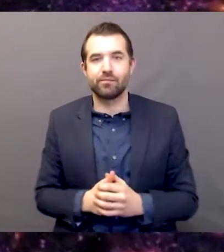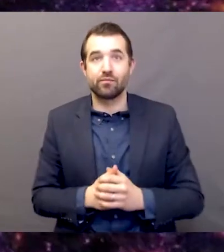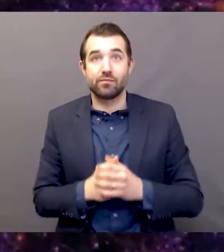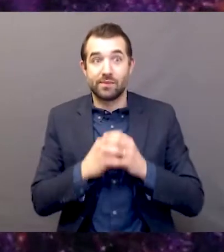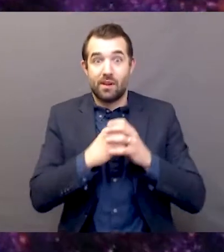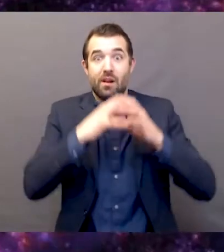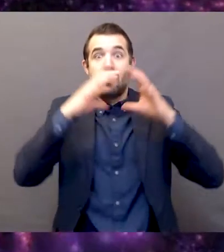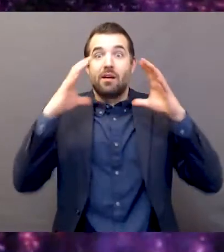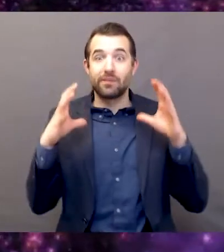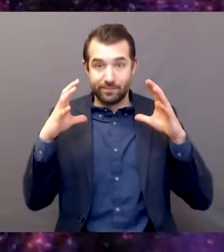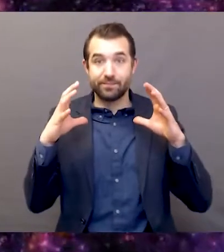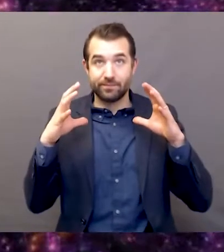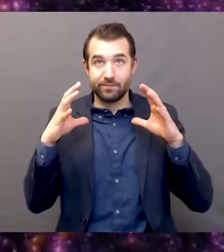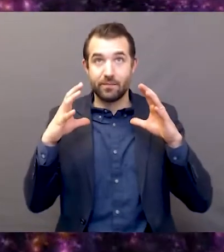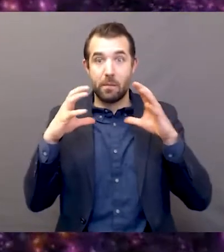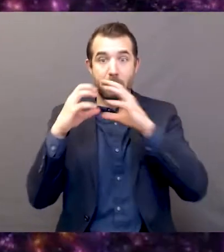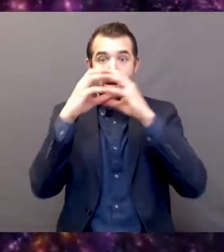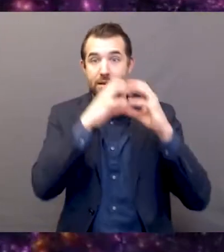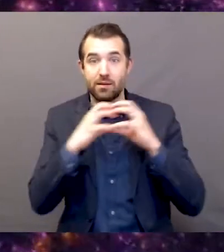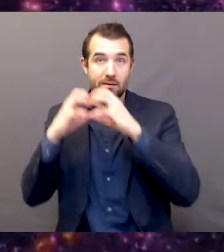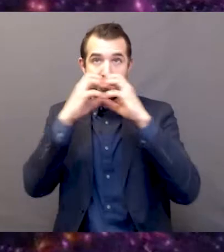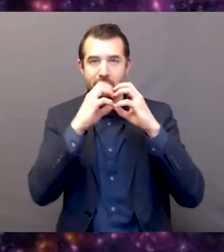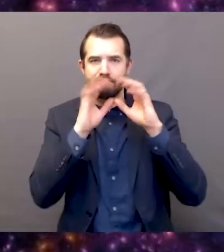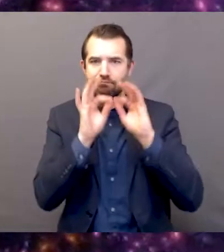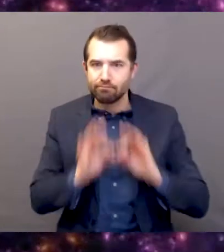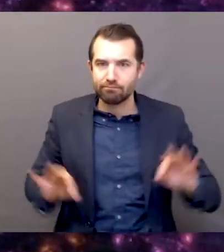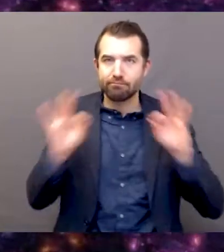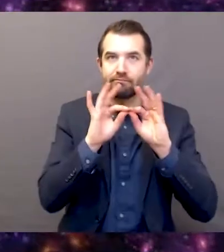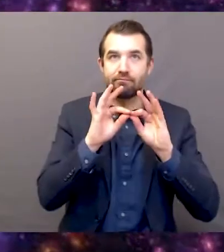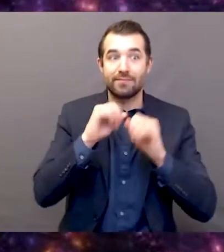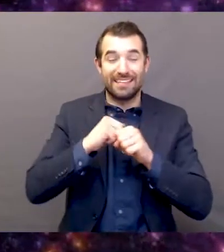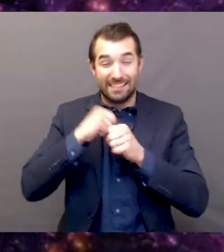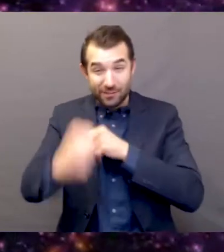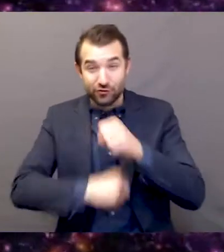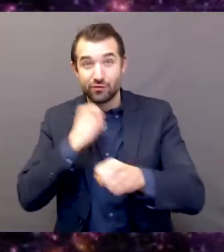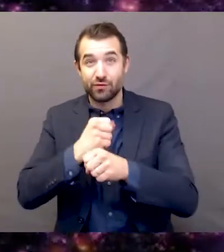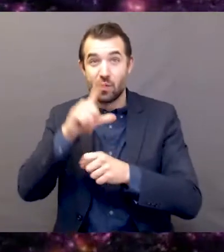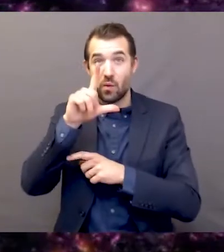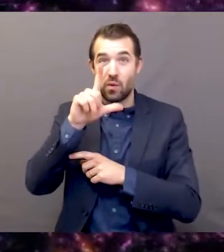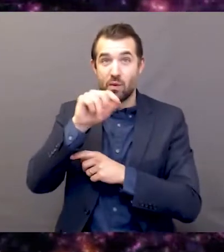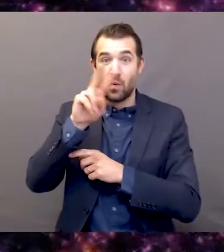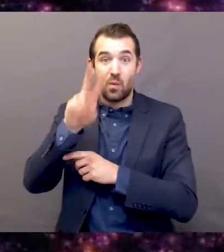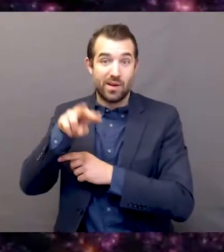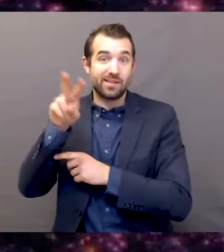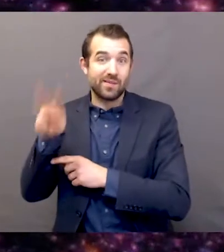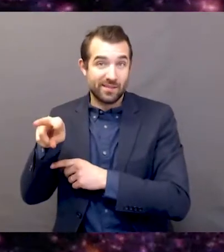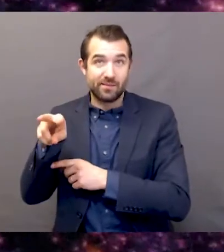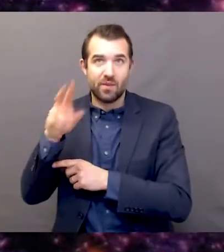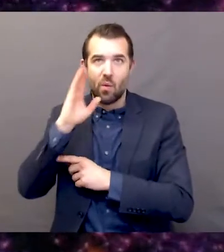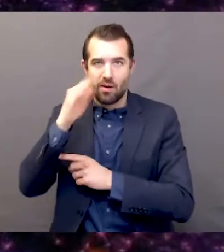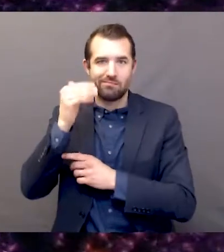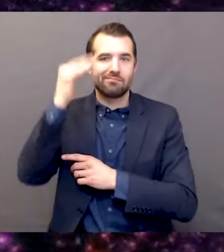Coming next will be the direct measures of the gas velocity. There are new missions planned. GRISM in 2022 with moderate angular